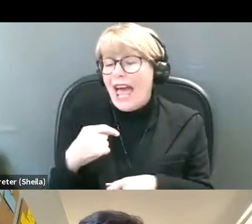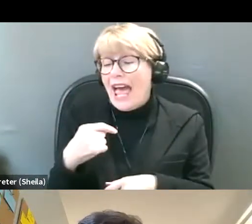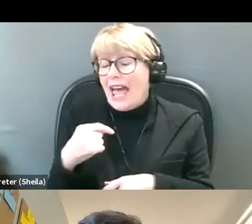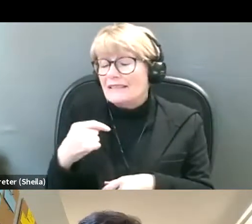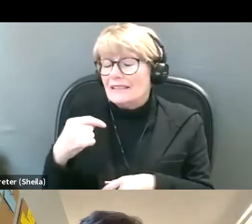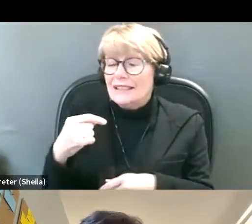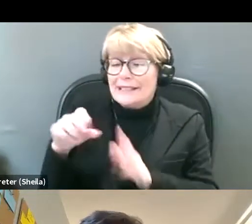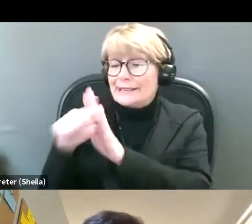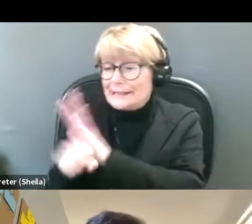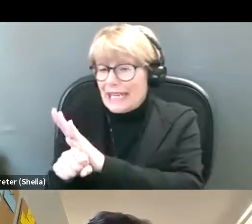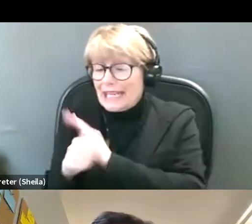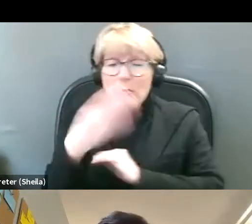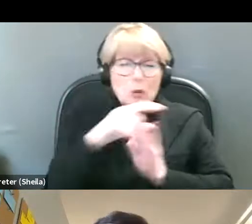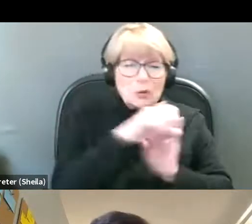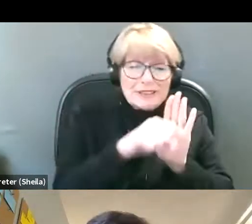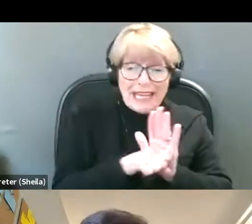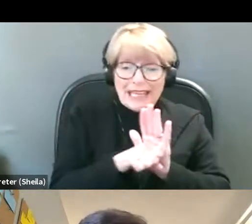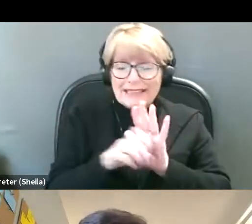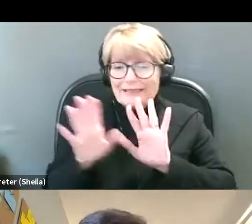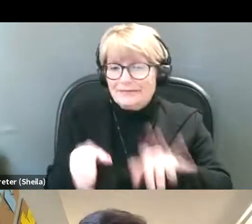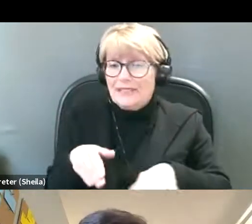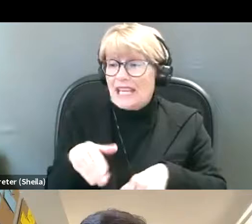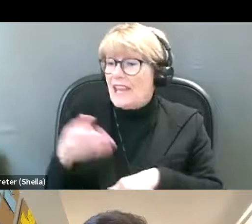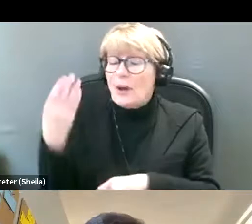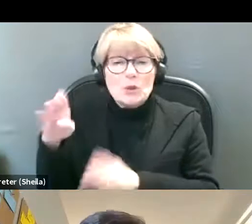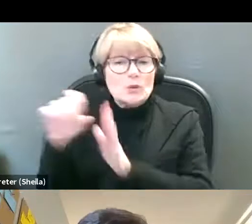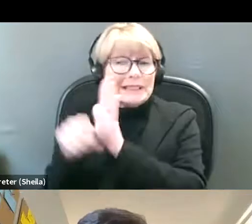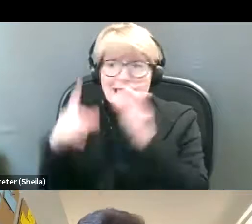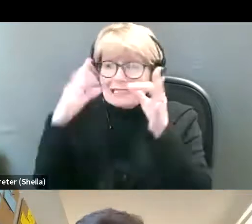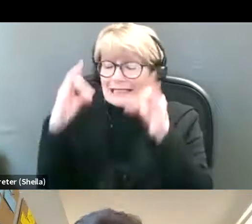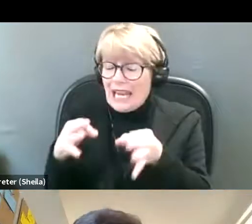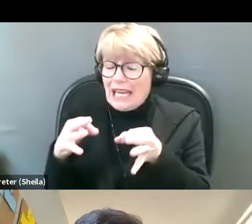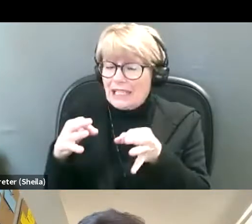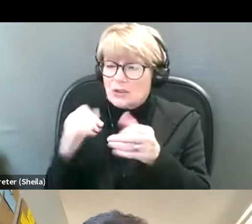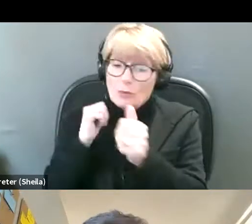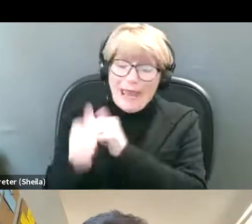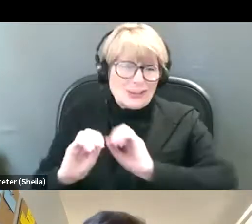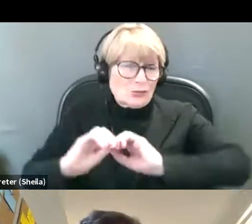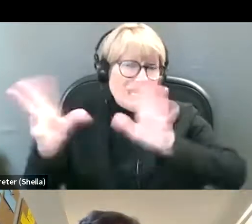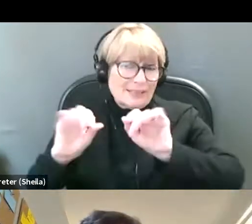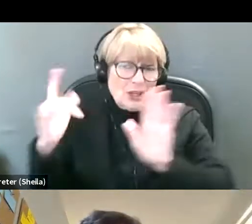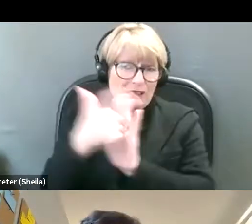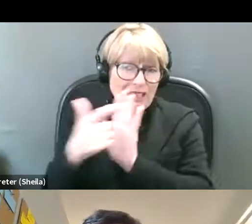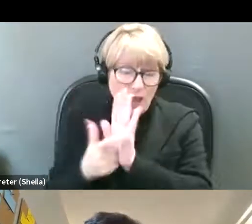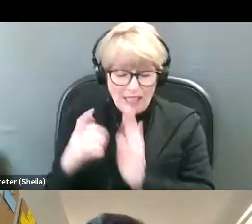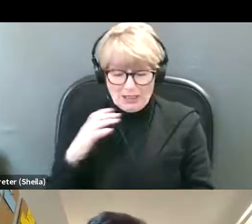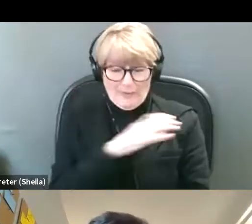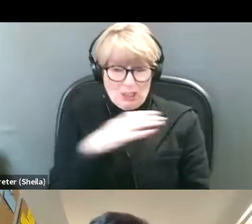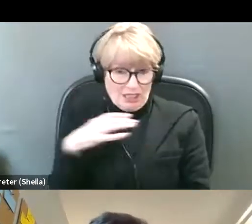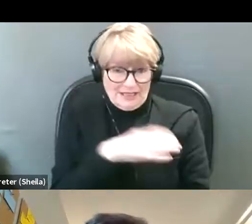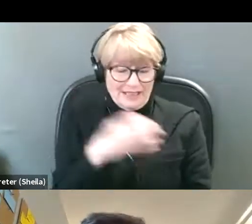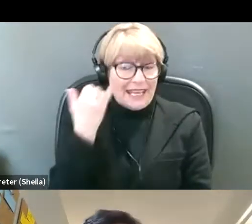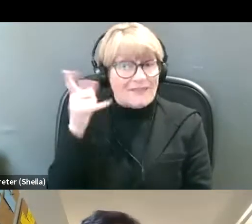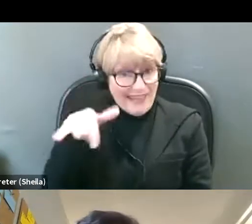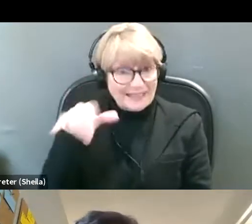suppose that every blue state decides to pass transparency laws and commissions, et cetera. If that's